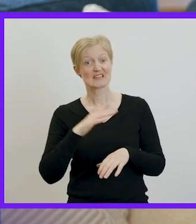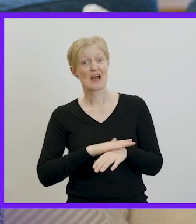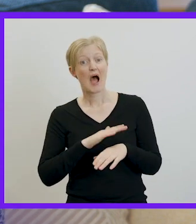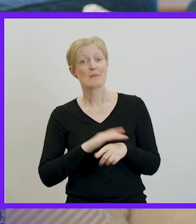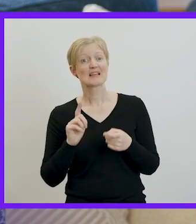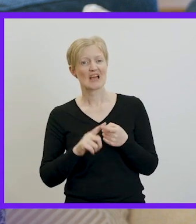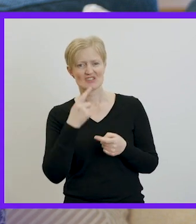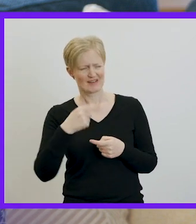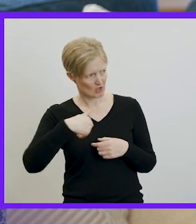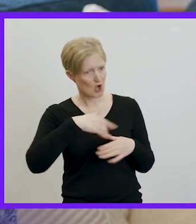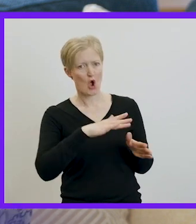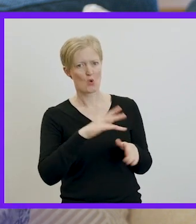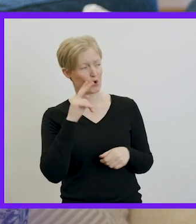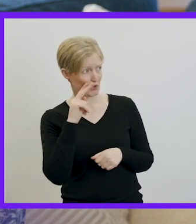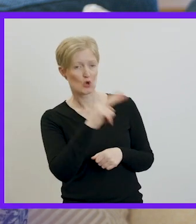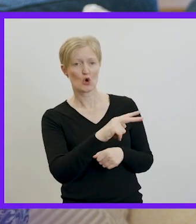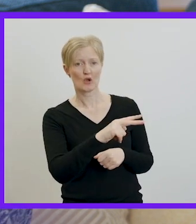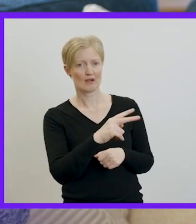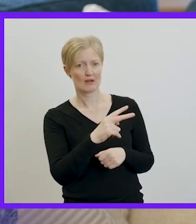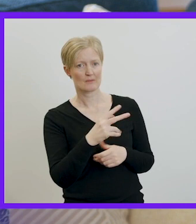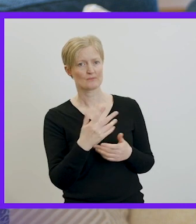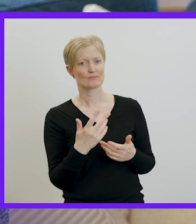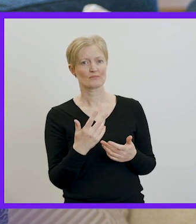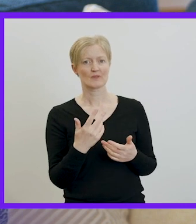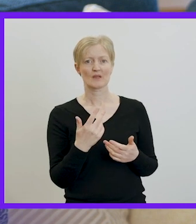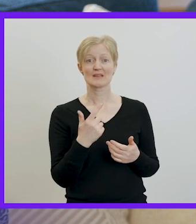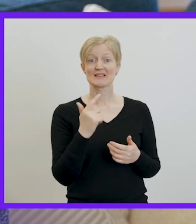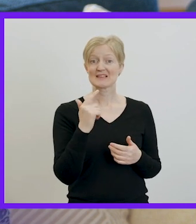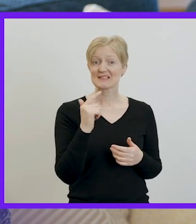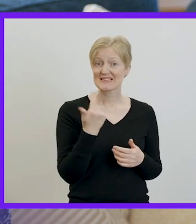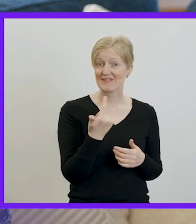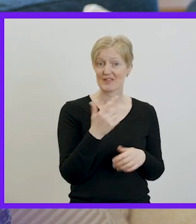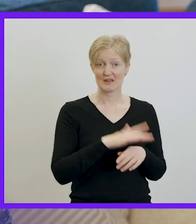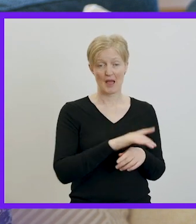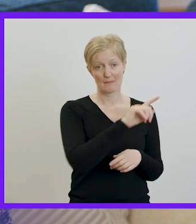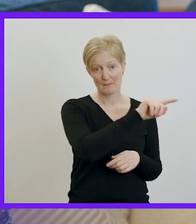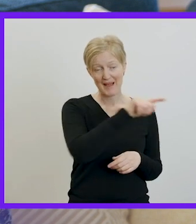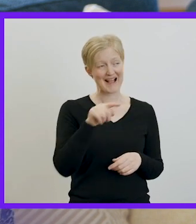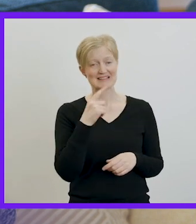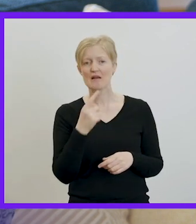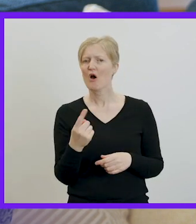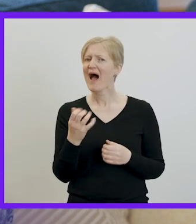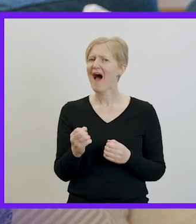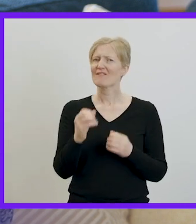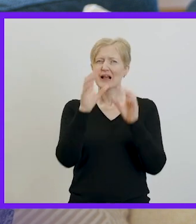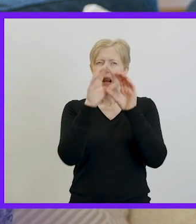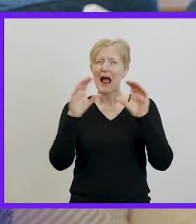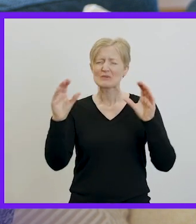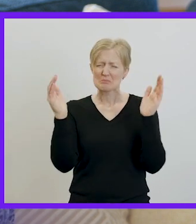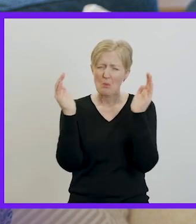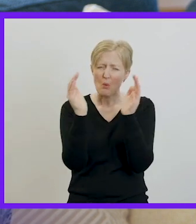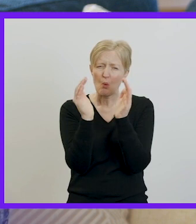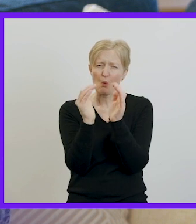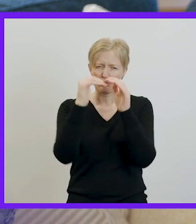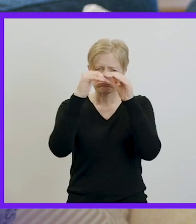Seven times Elijah said to the servant, go back. The seventh time the servant reported, a cloud as small